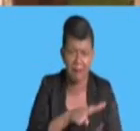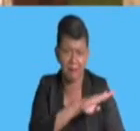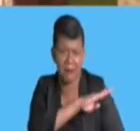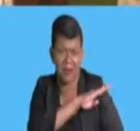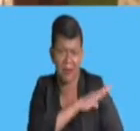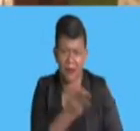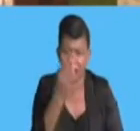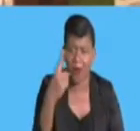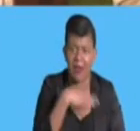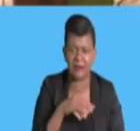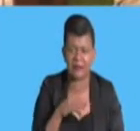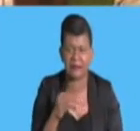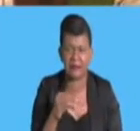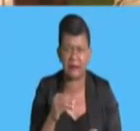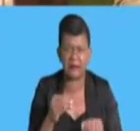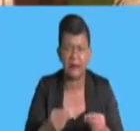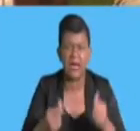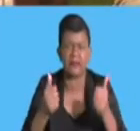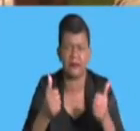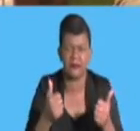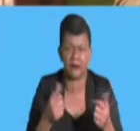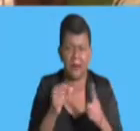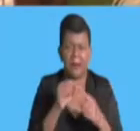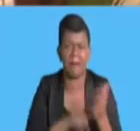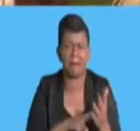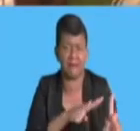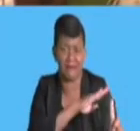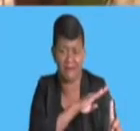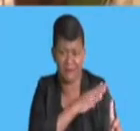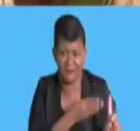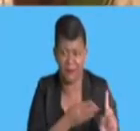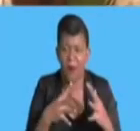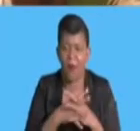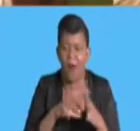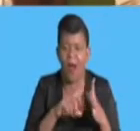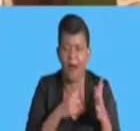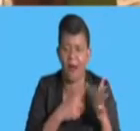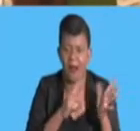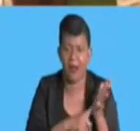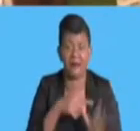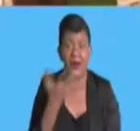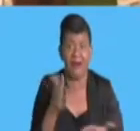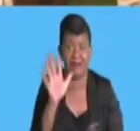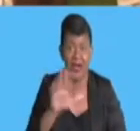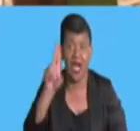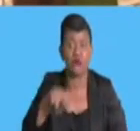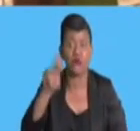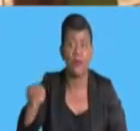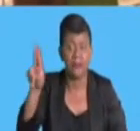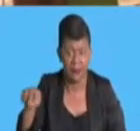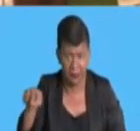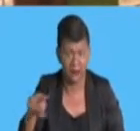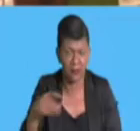happened? Who was the Prime Minister when Waila City happened? Who was the Prime Minister when drugs entering Fiji are